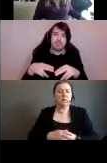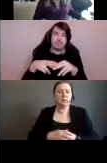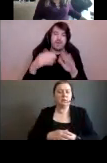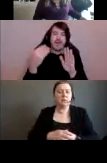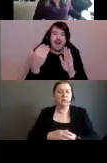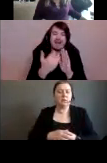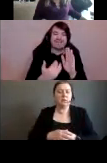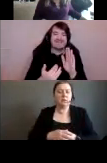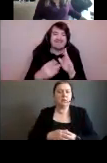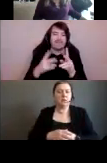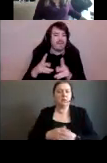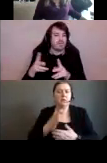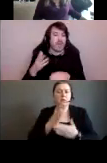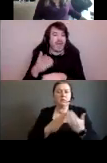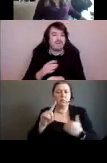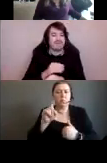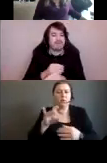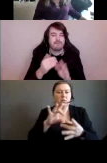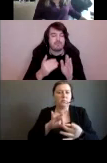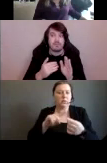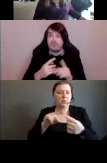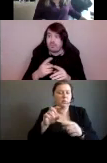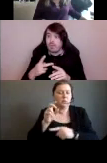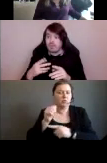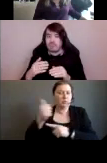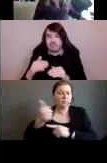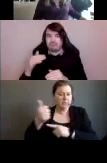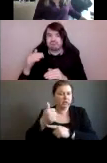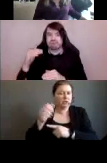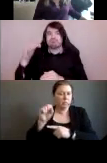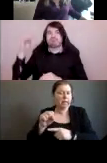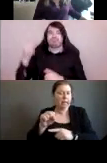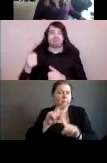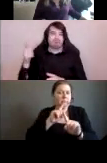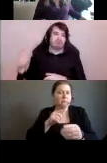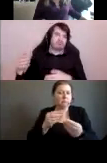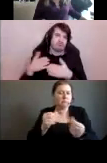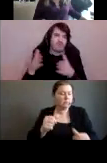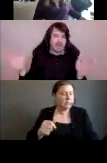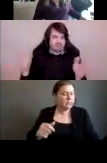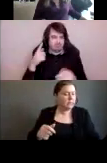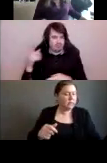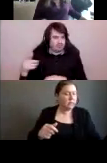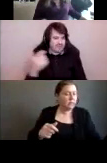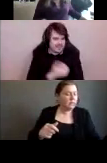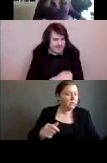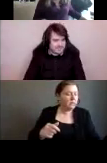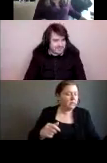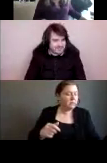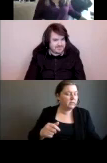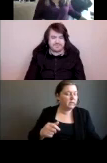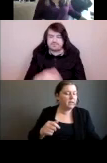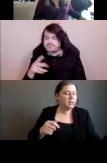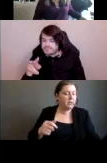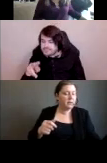There's some questions about transportation as well that we can address. As we mentioned before, we encourage people who